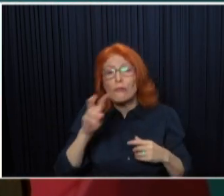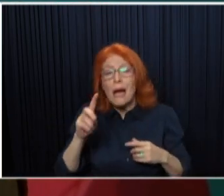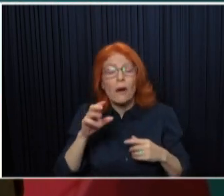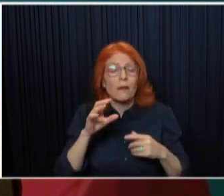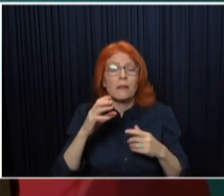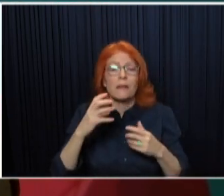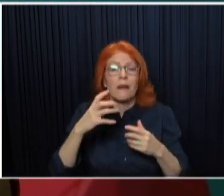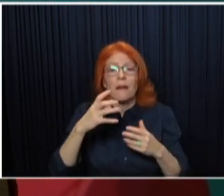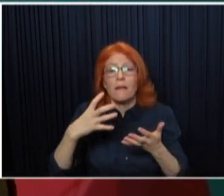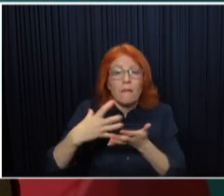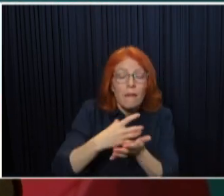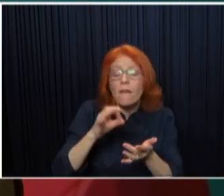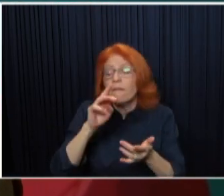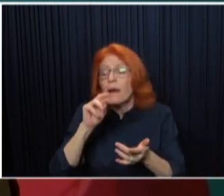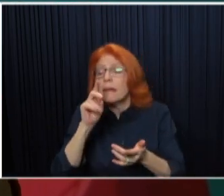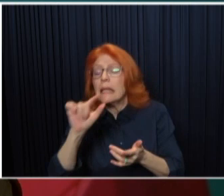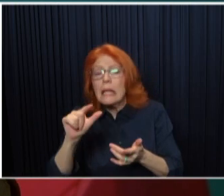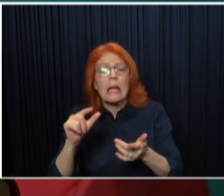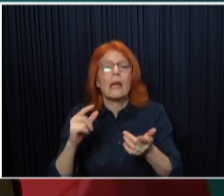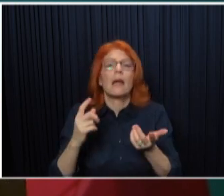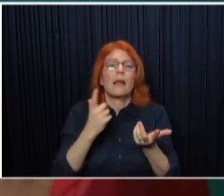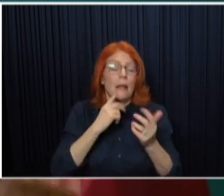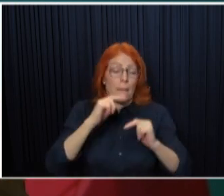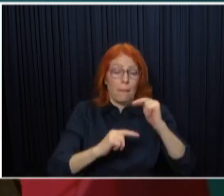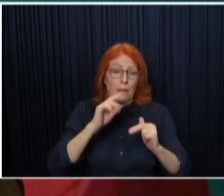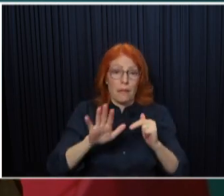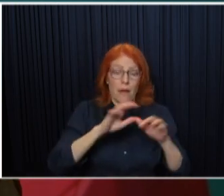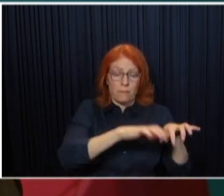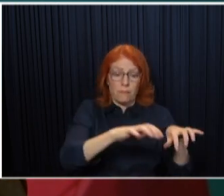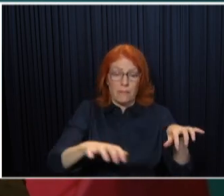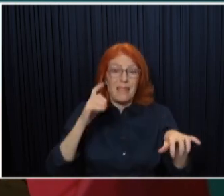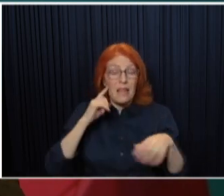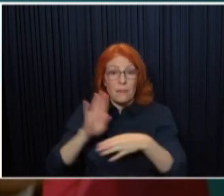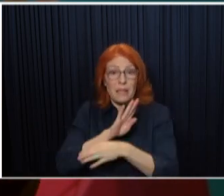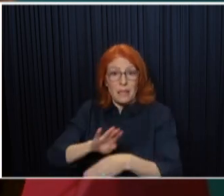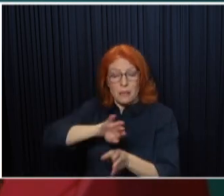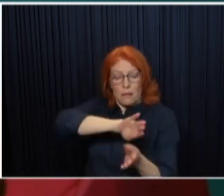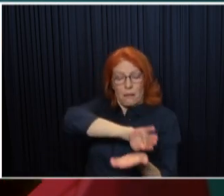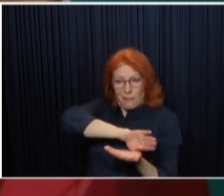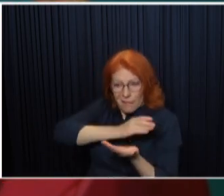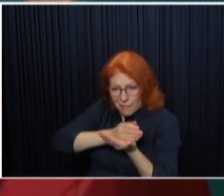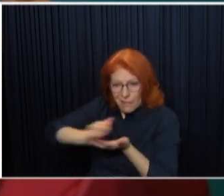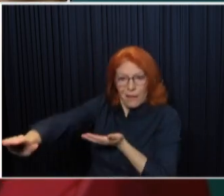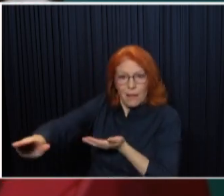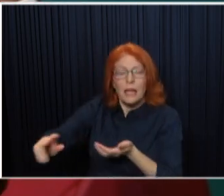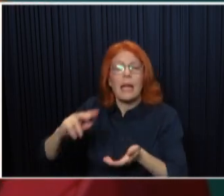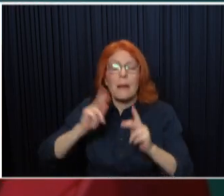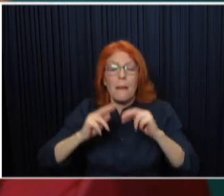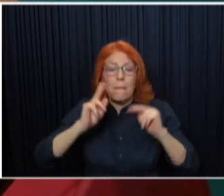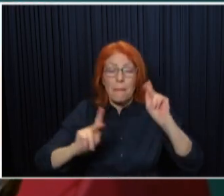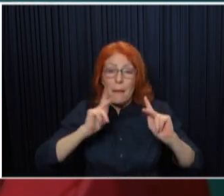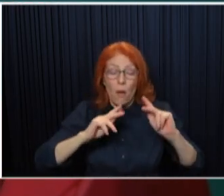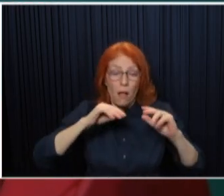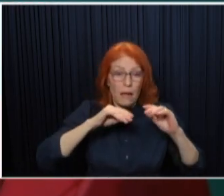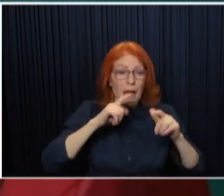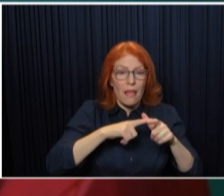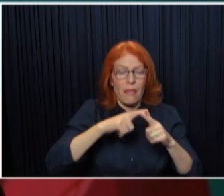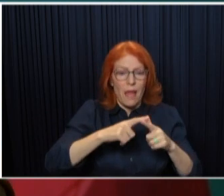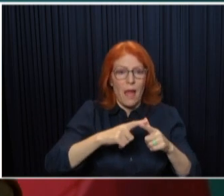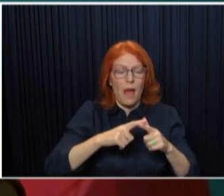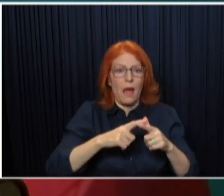whatever, and then they start building their areas. If corporations are left out of that, then people can move in, and as they move up from